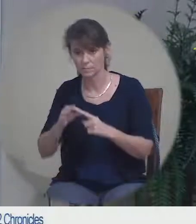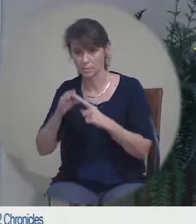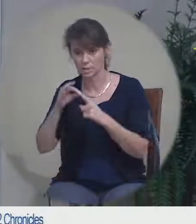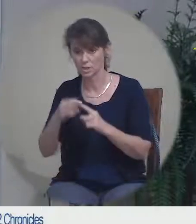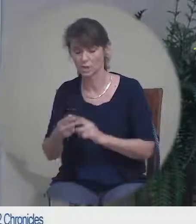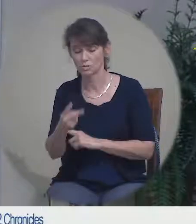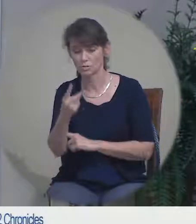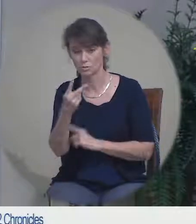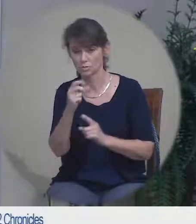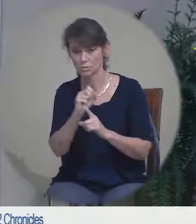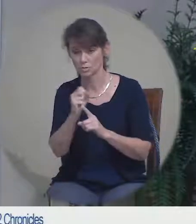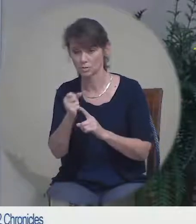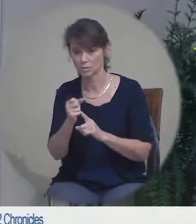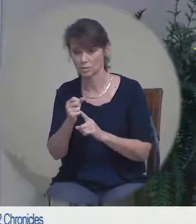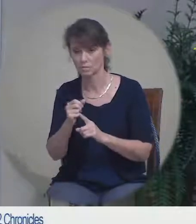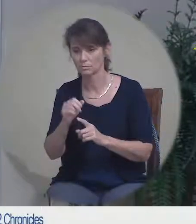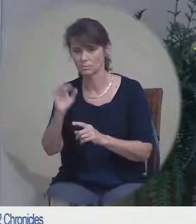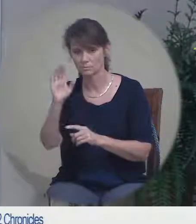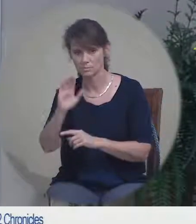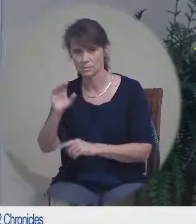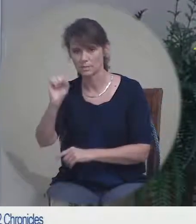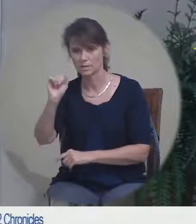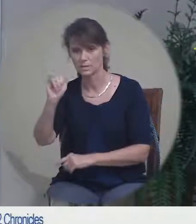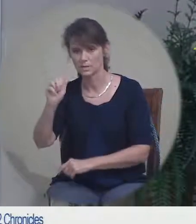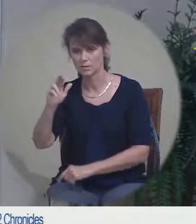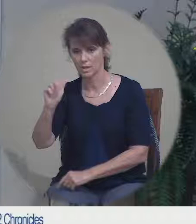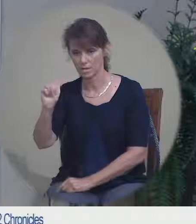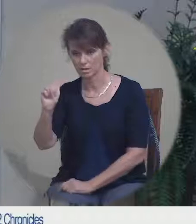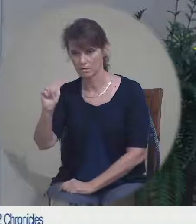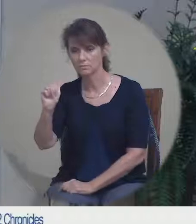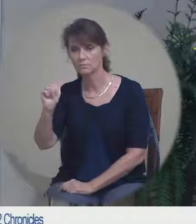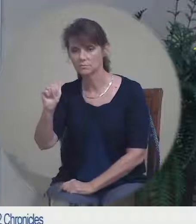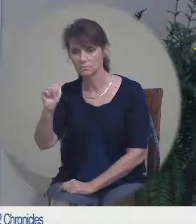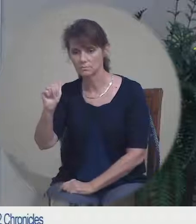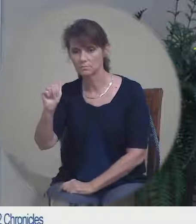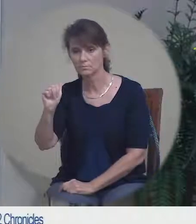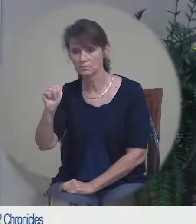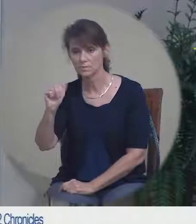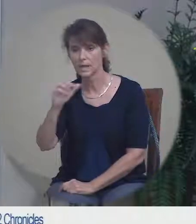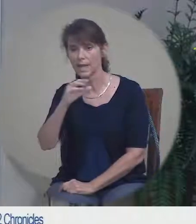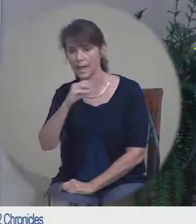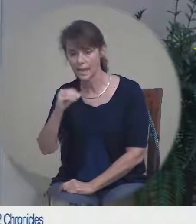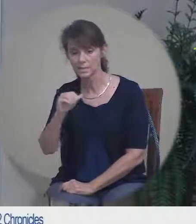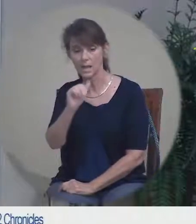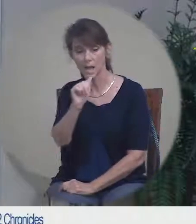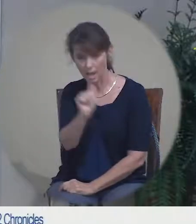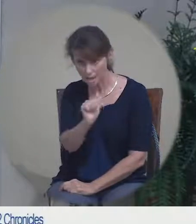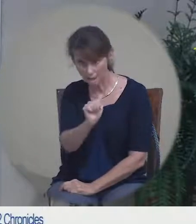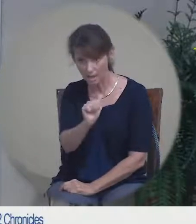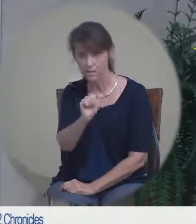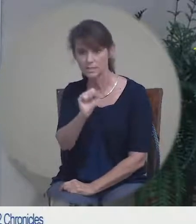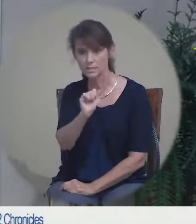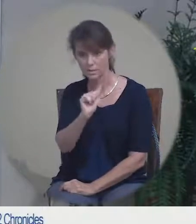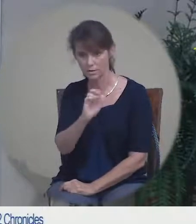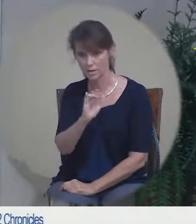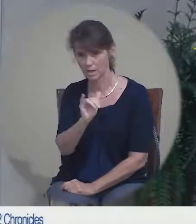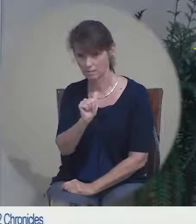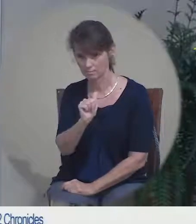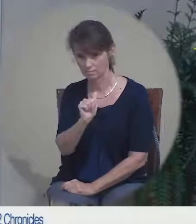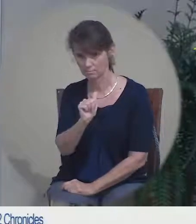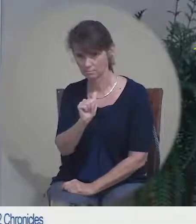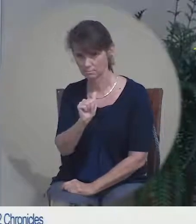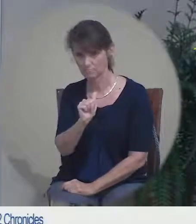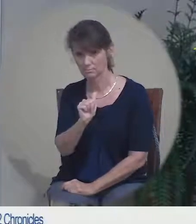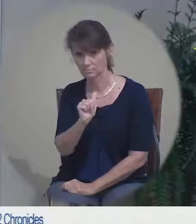been looking at the nation of Syria or Aram, but also the Assyrian Empire. And what I mean by that is these